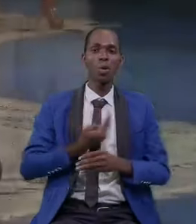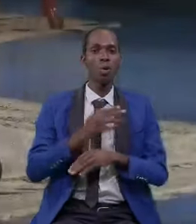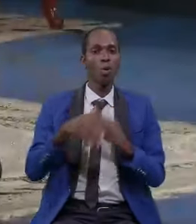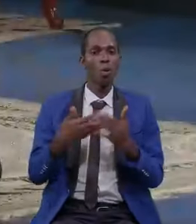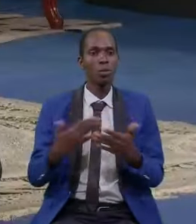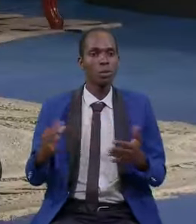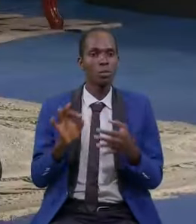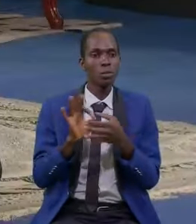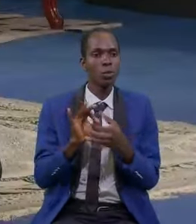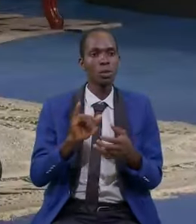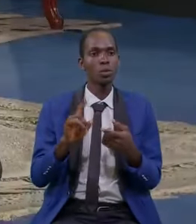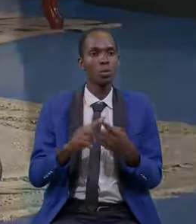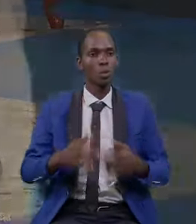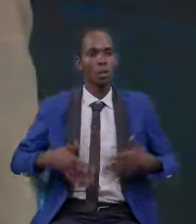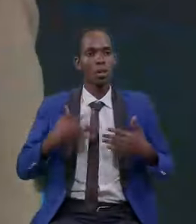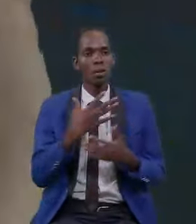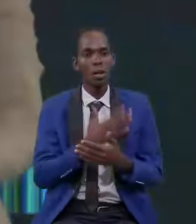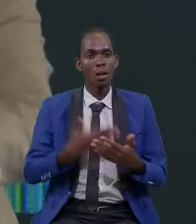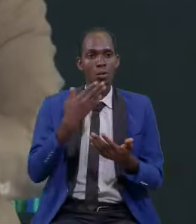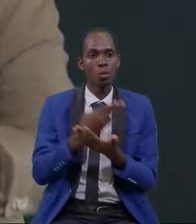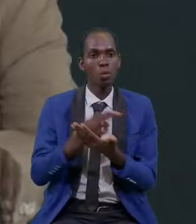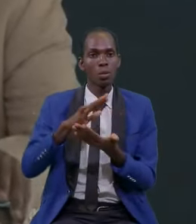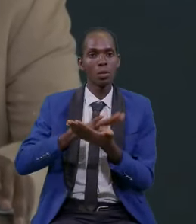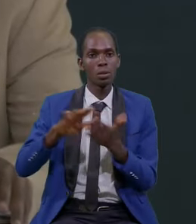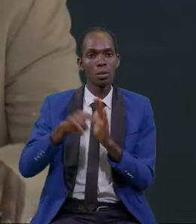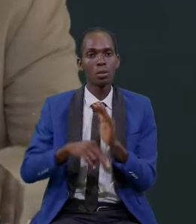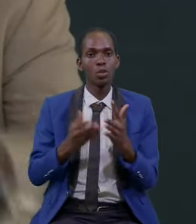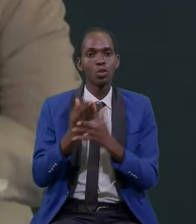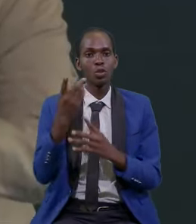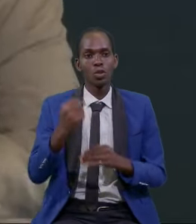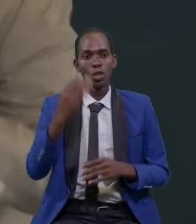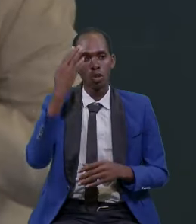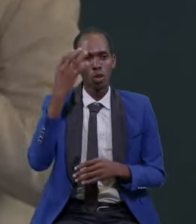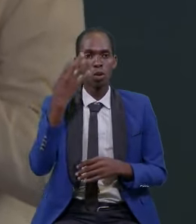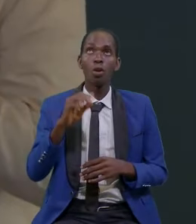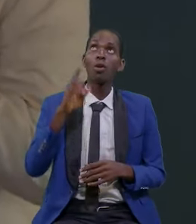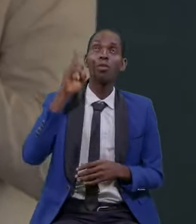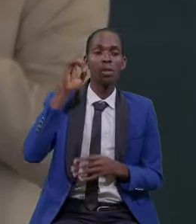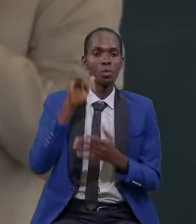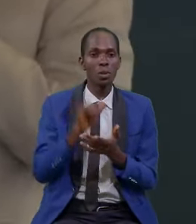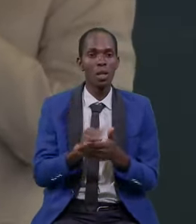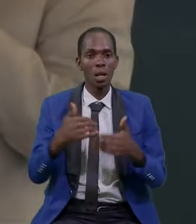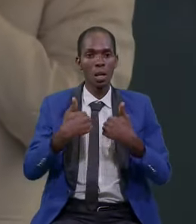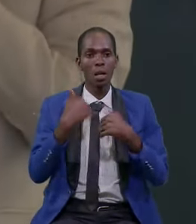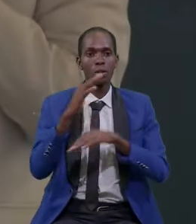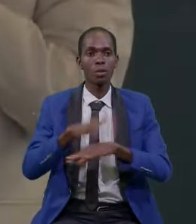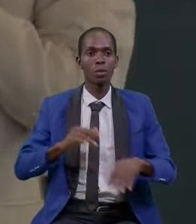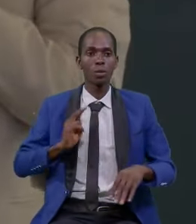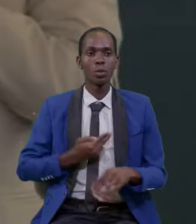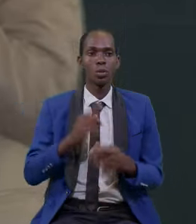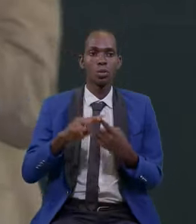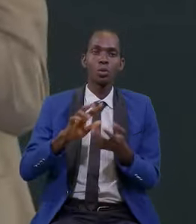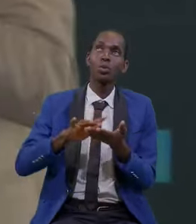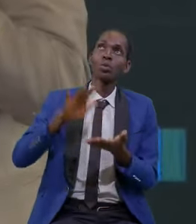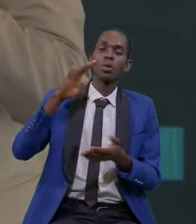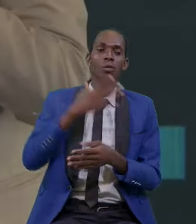and to godliness through the knowledge of him that has called us to glory and to virtue.